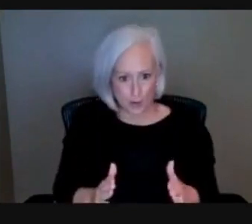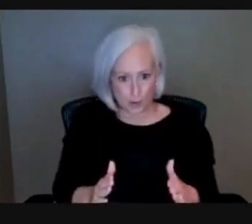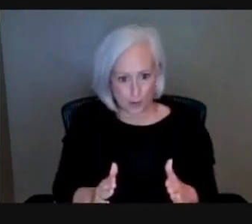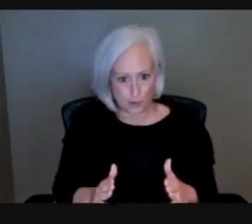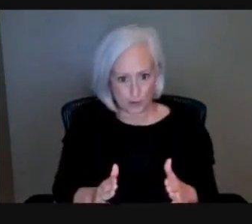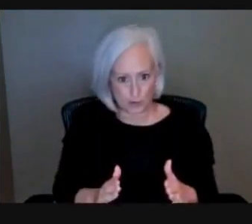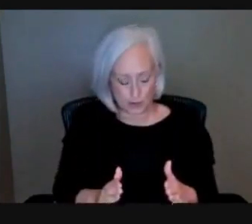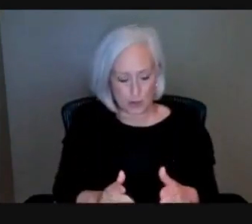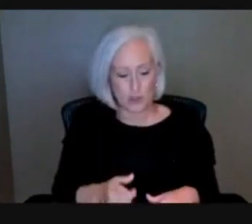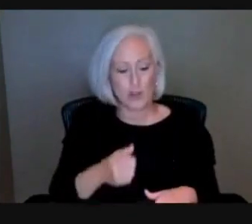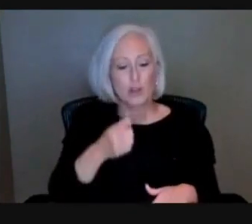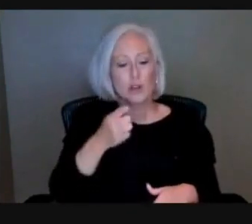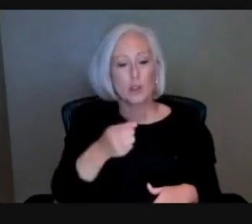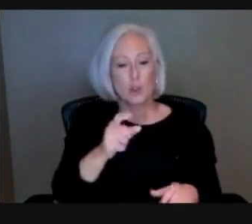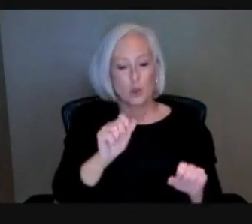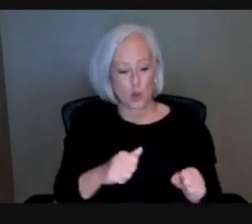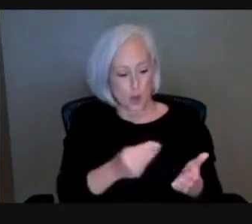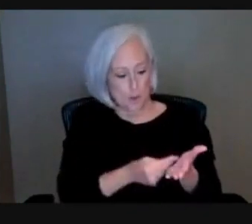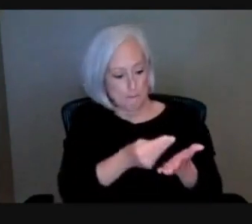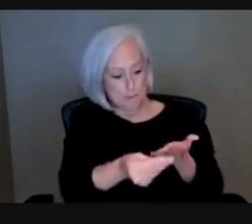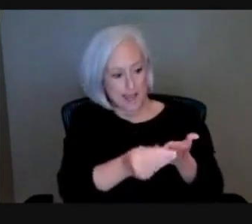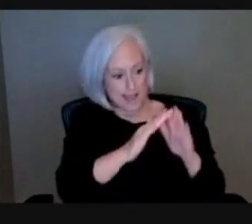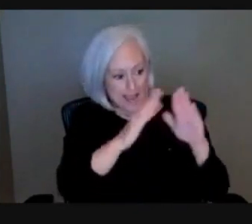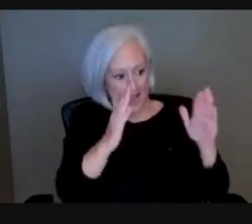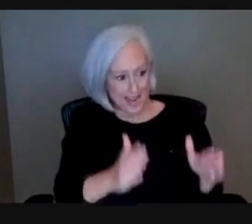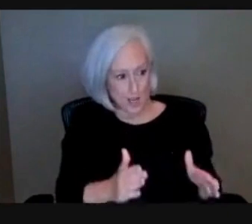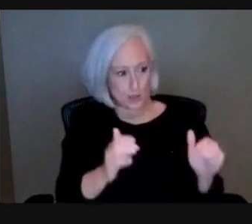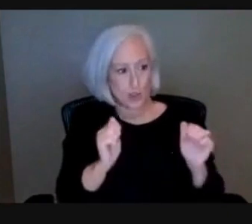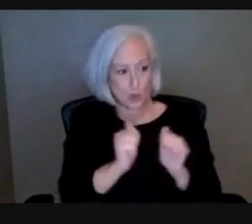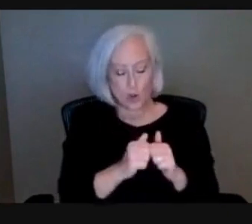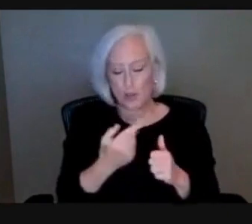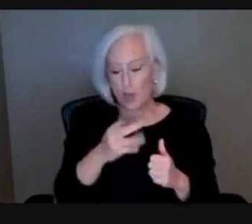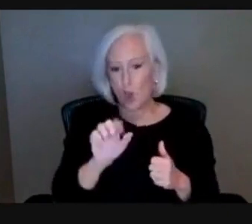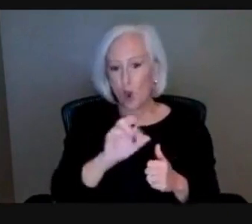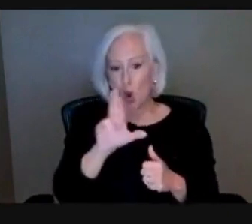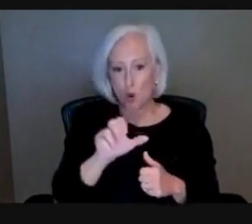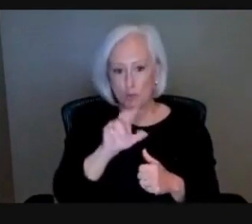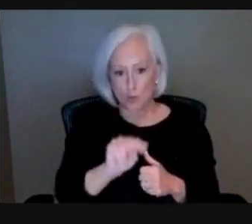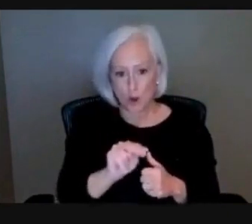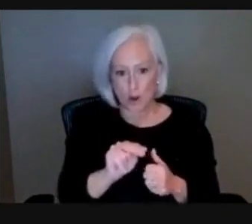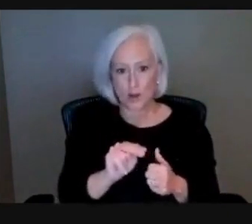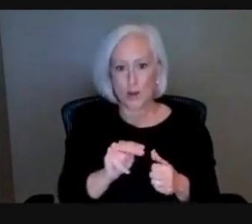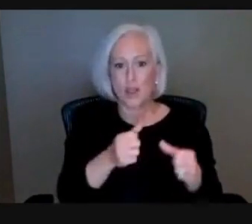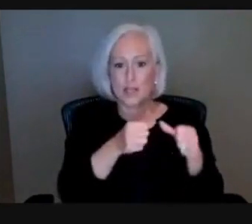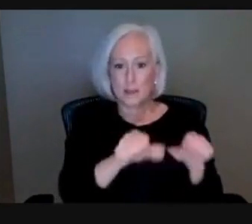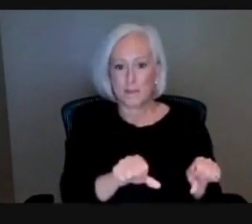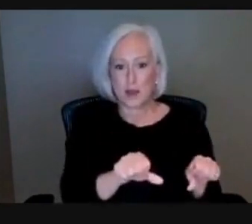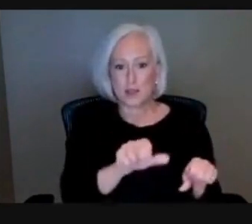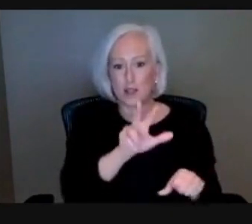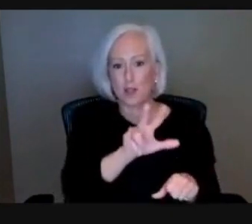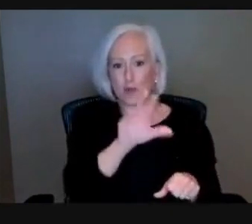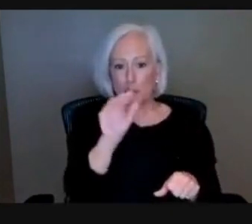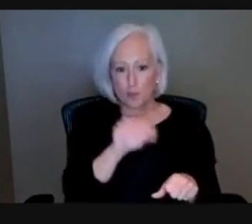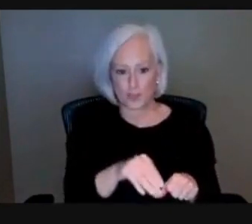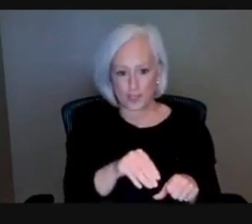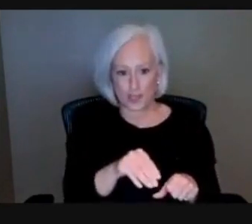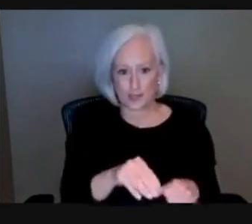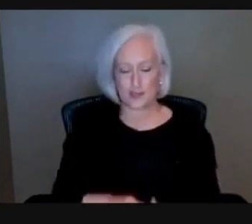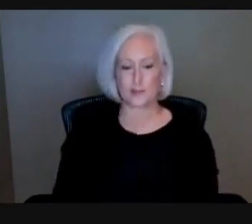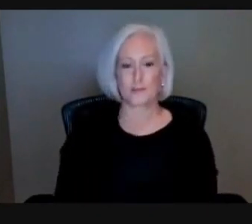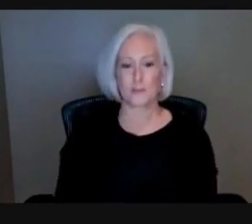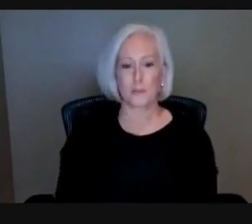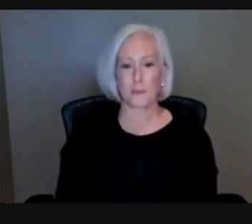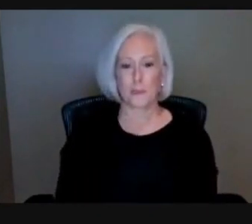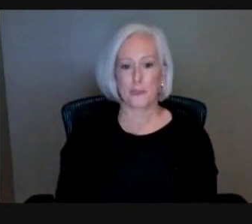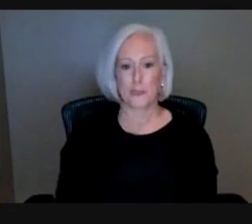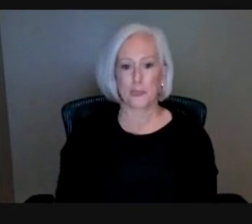would potentially be able to purchase that house with the HomeRun product, giving a low down payment of 3% down. What's